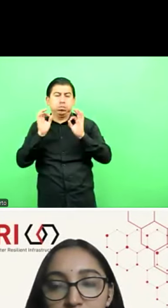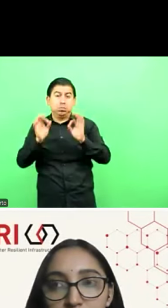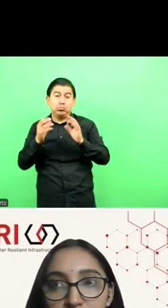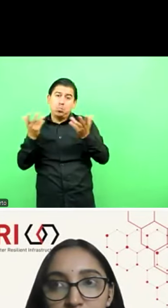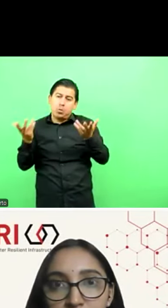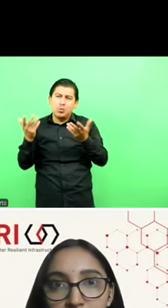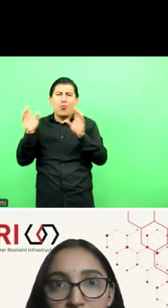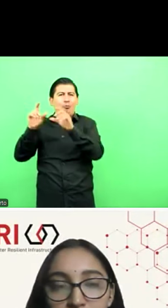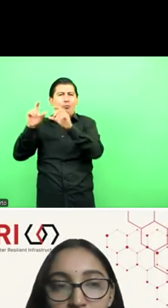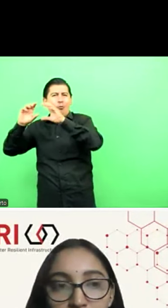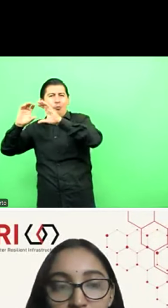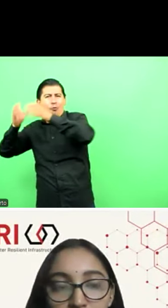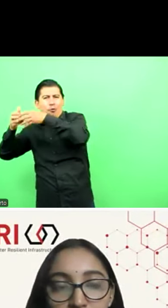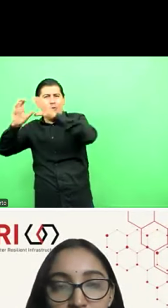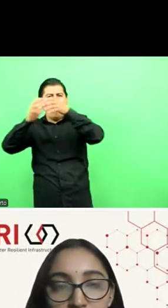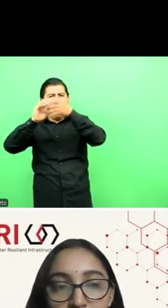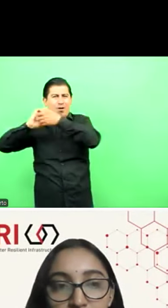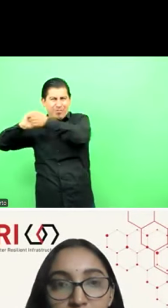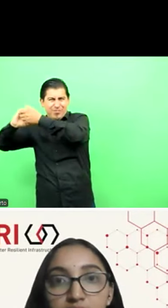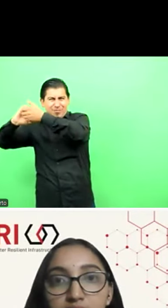So do I have the control? Like,